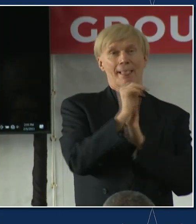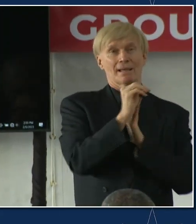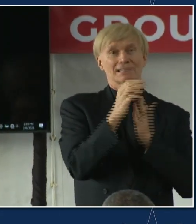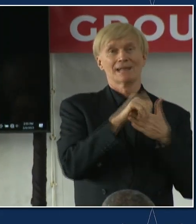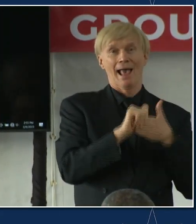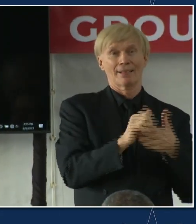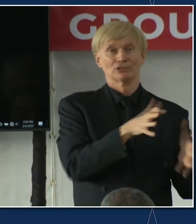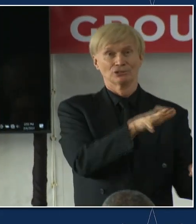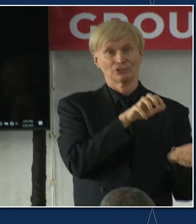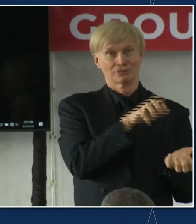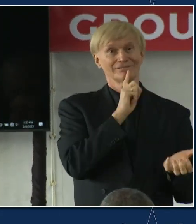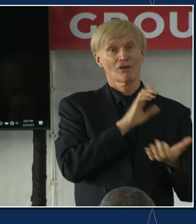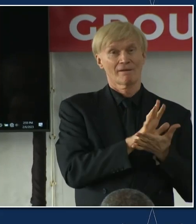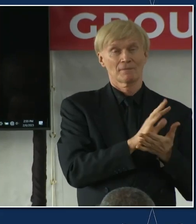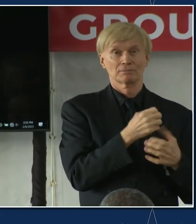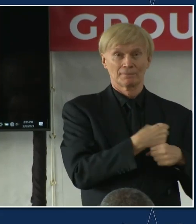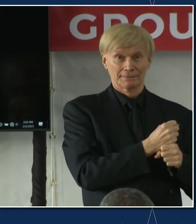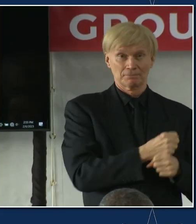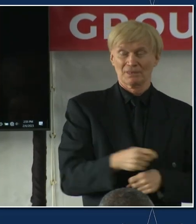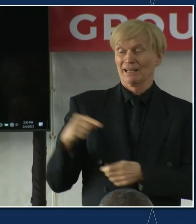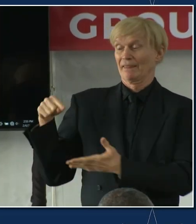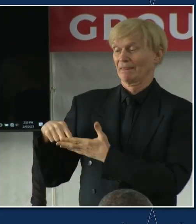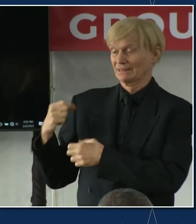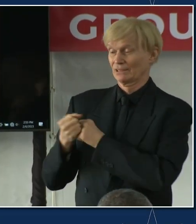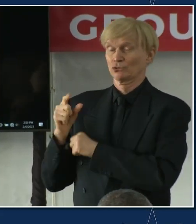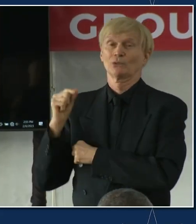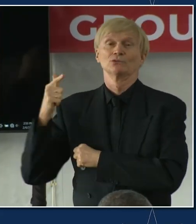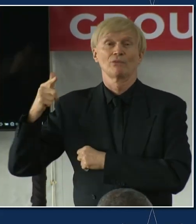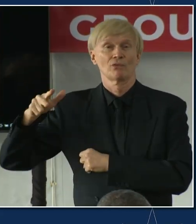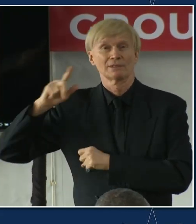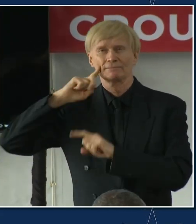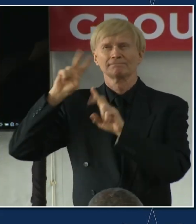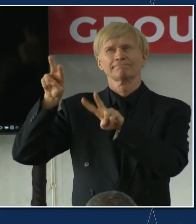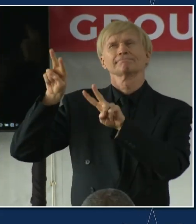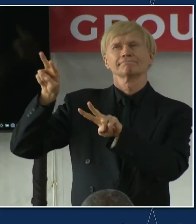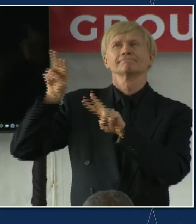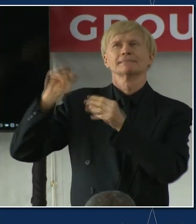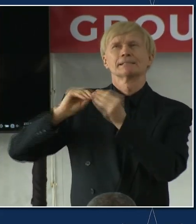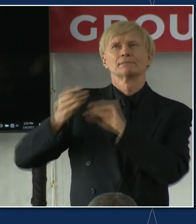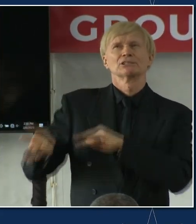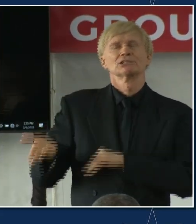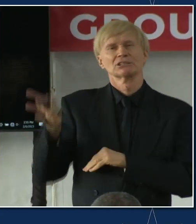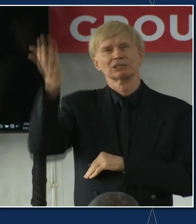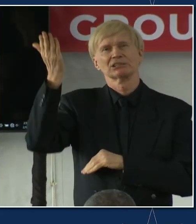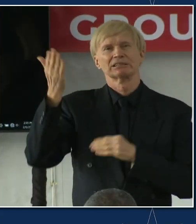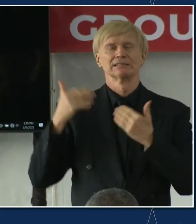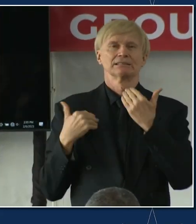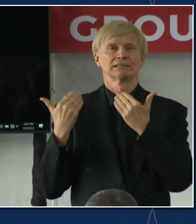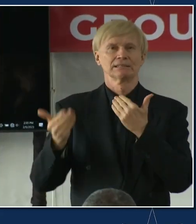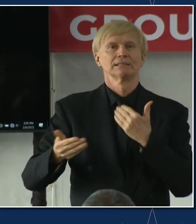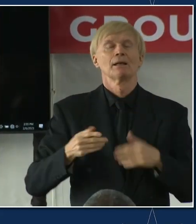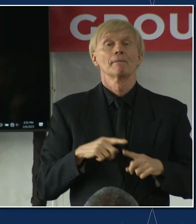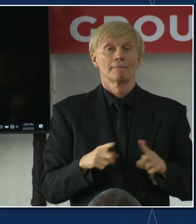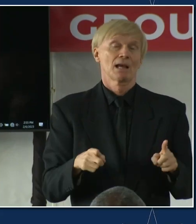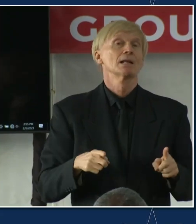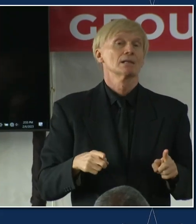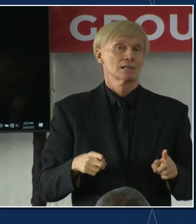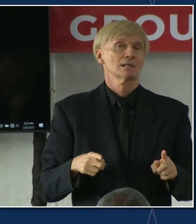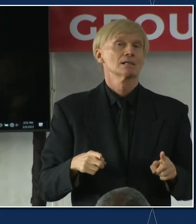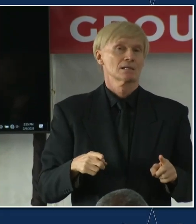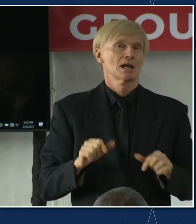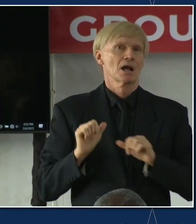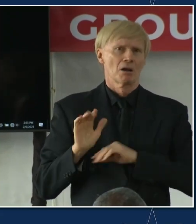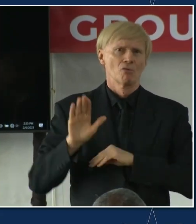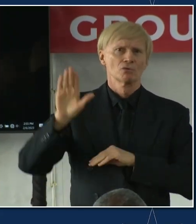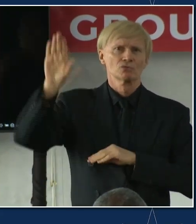projecting that we will set another record this year. We're eager to see those numbers in the near future, but by no doubt it is